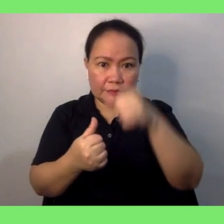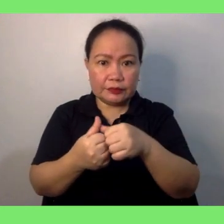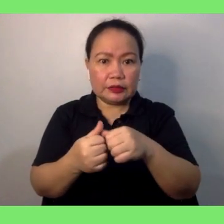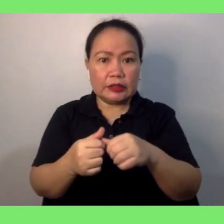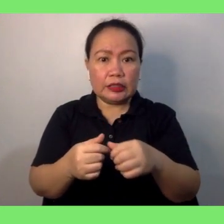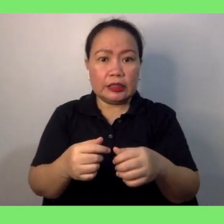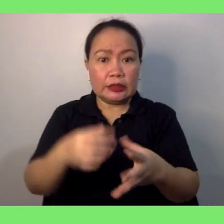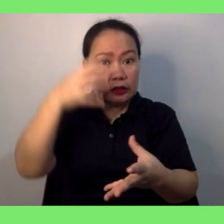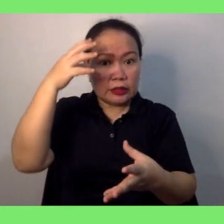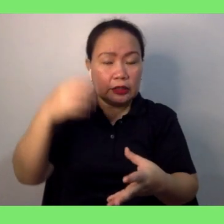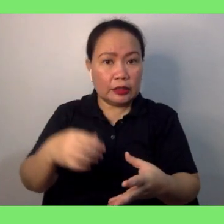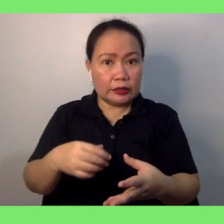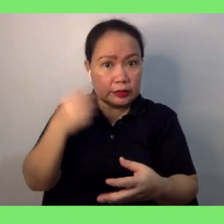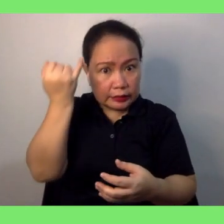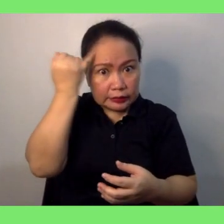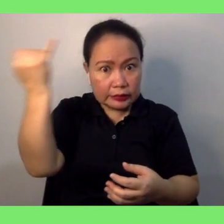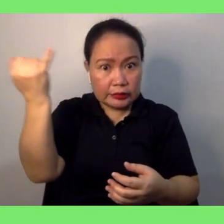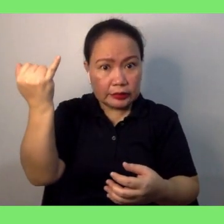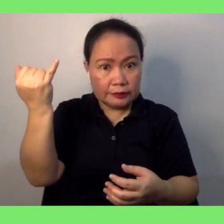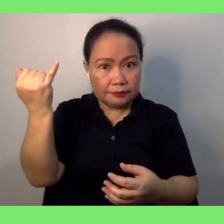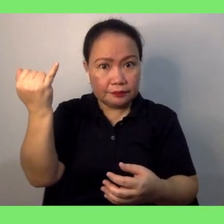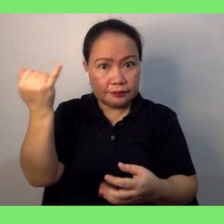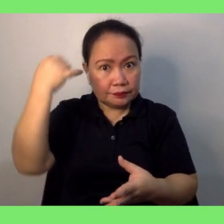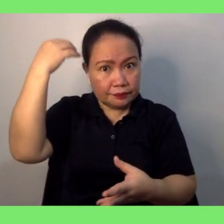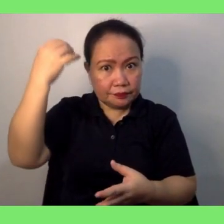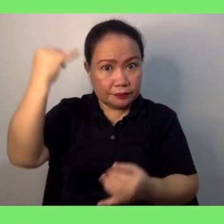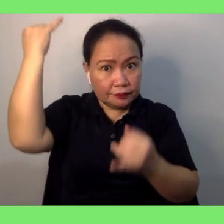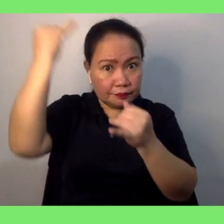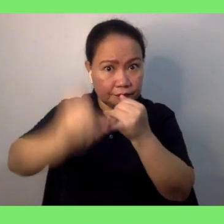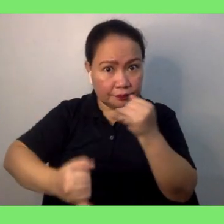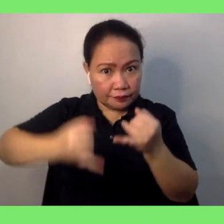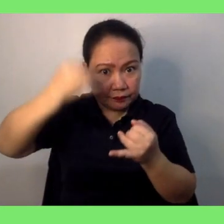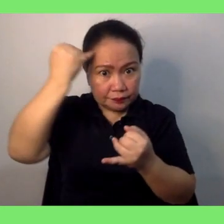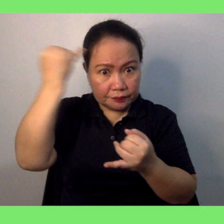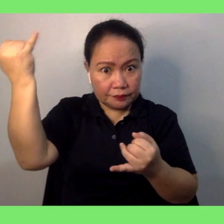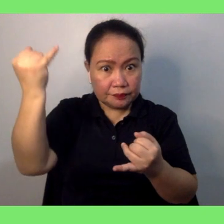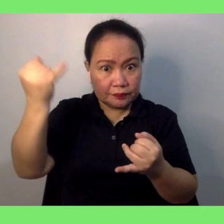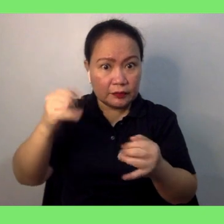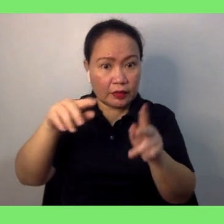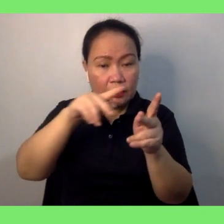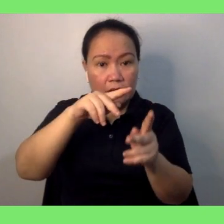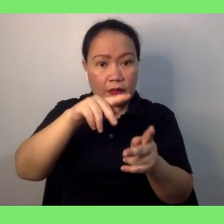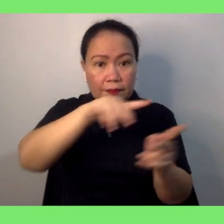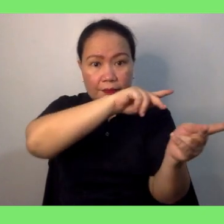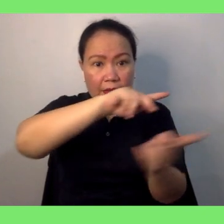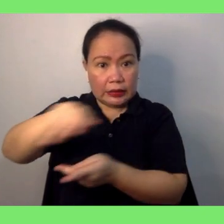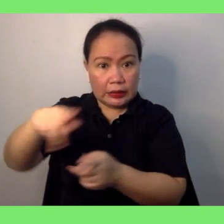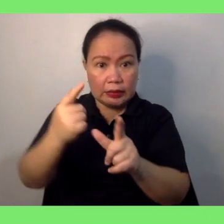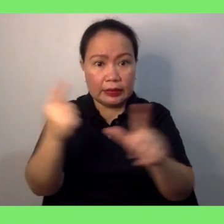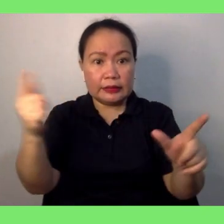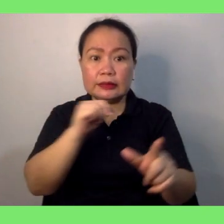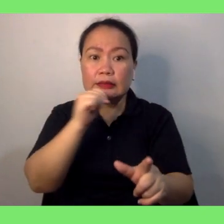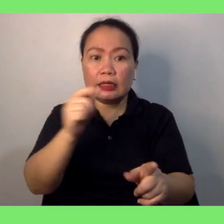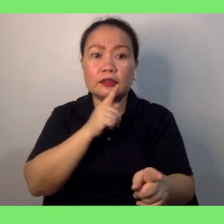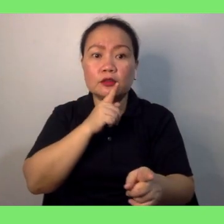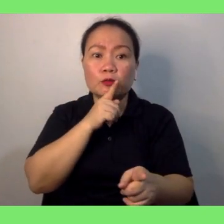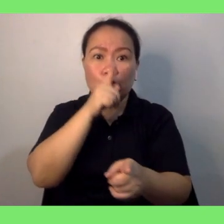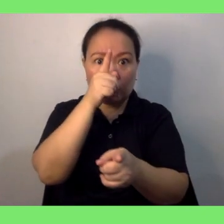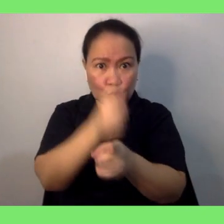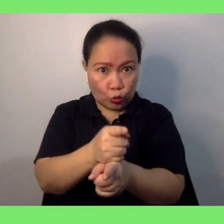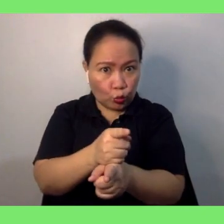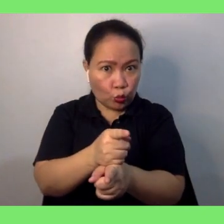is not true for non-parallel lines. So, again, you may apply these conclusions or